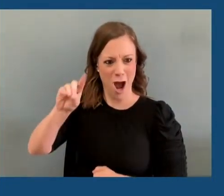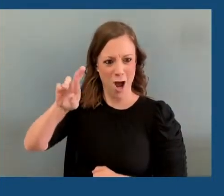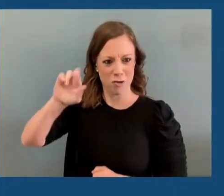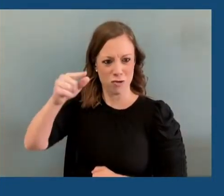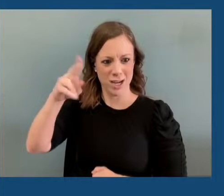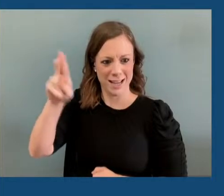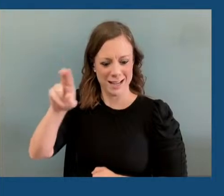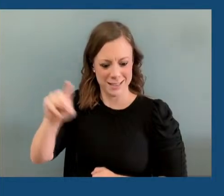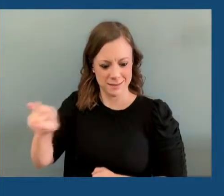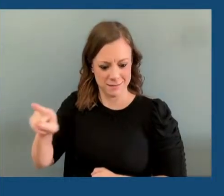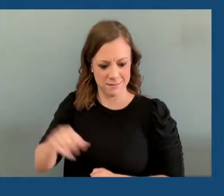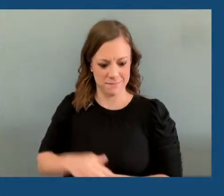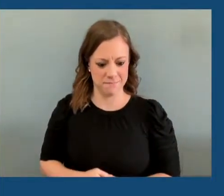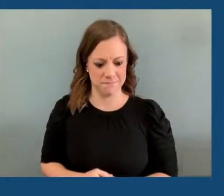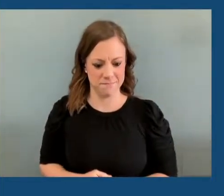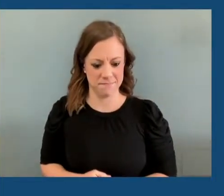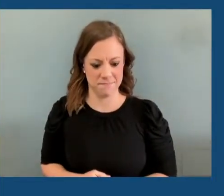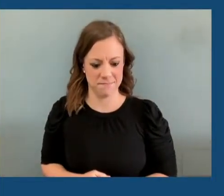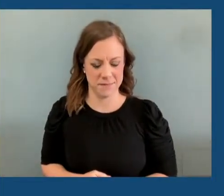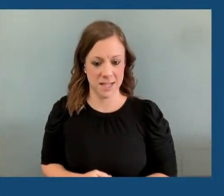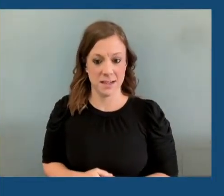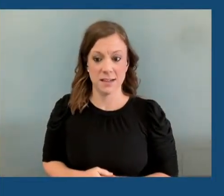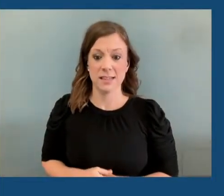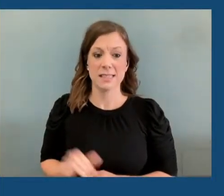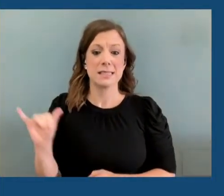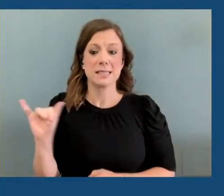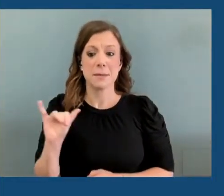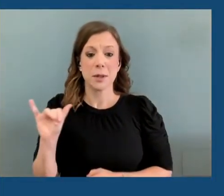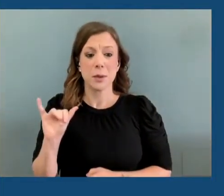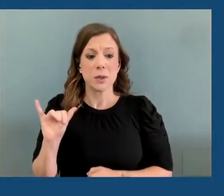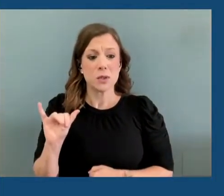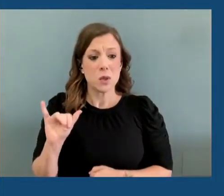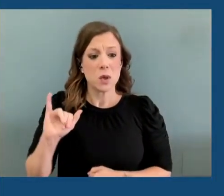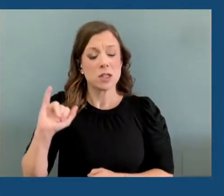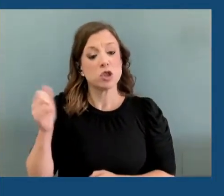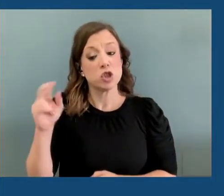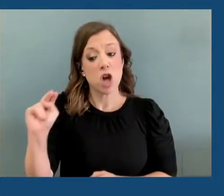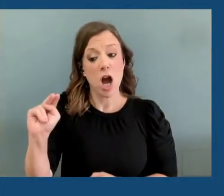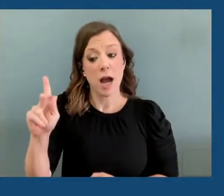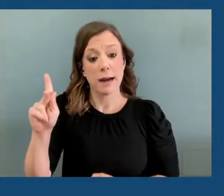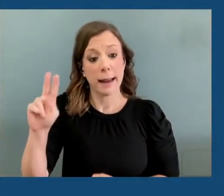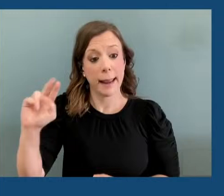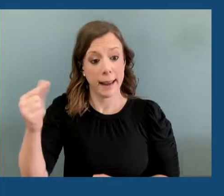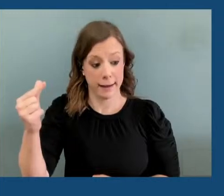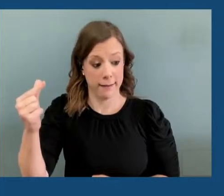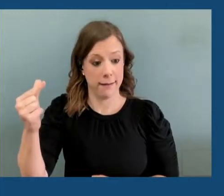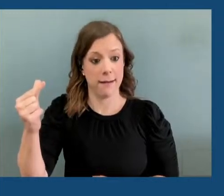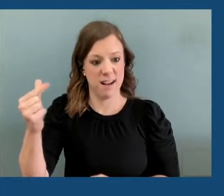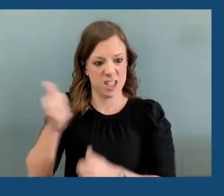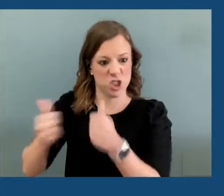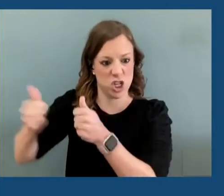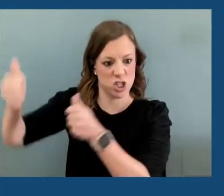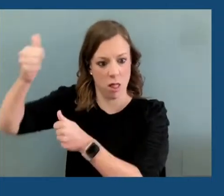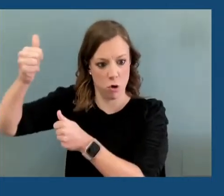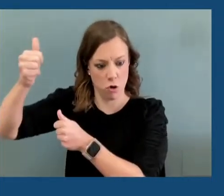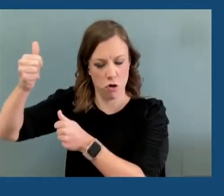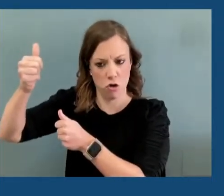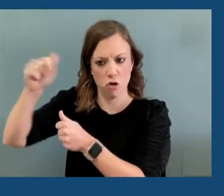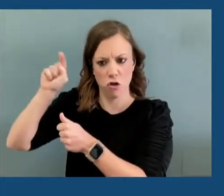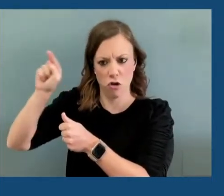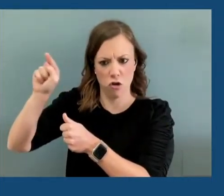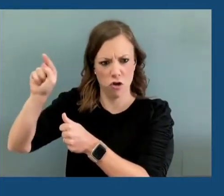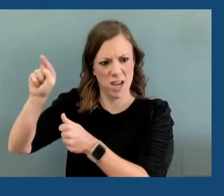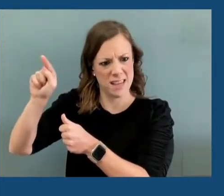Similar to be said about Chancellor John King. I wanted someone who was a visionary. Yes, he